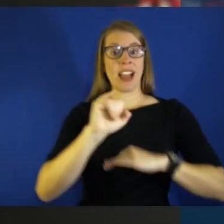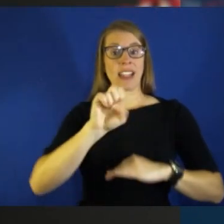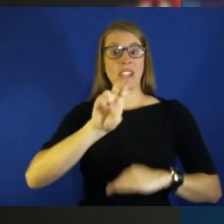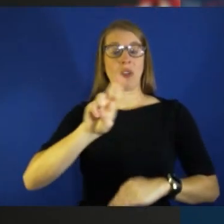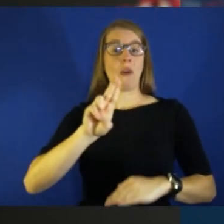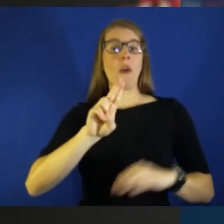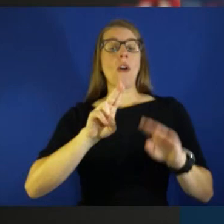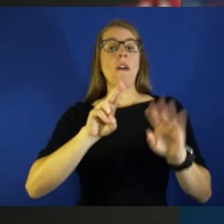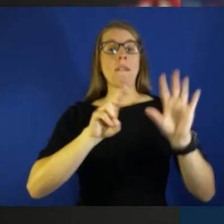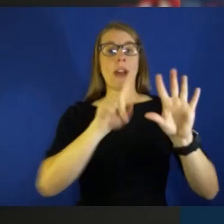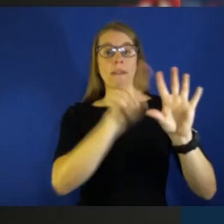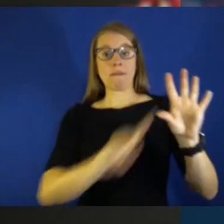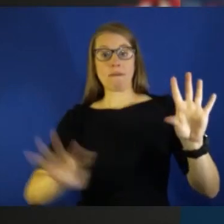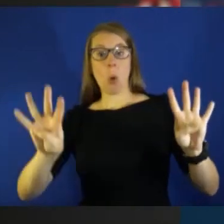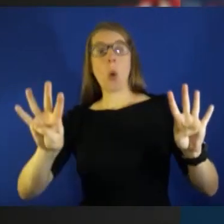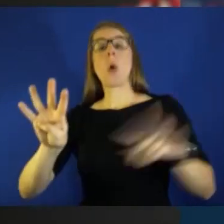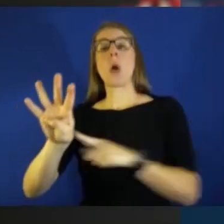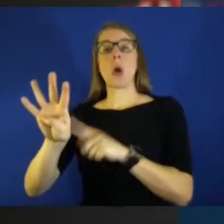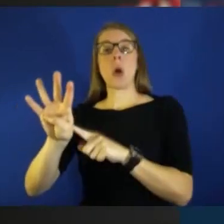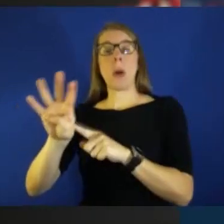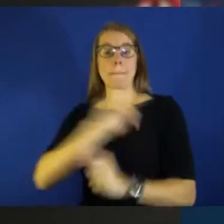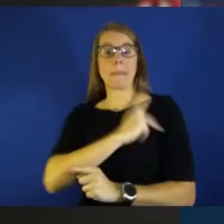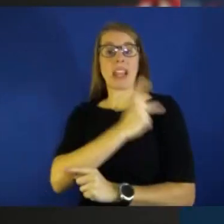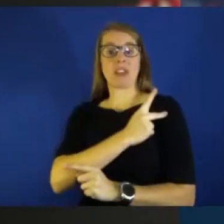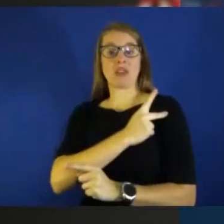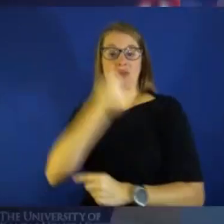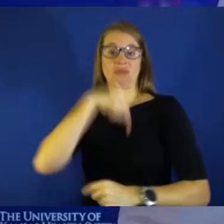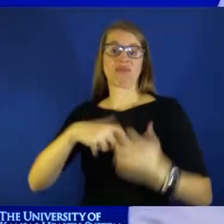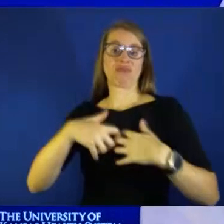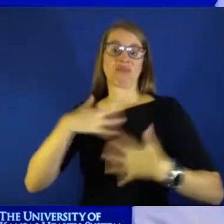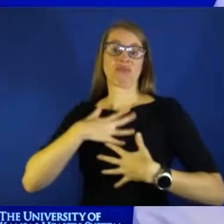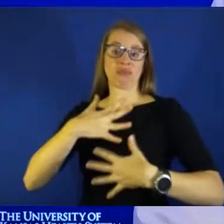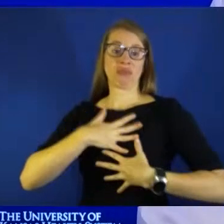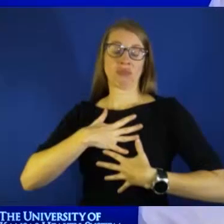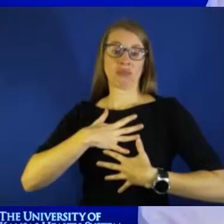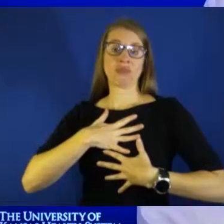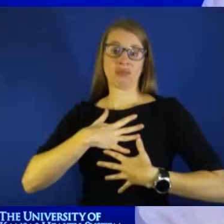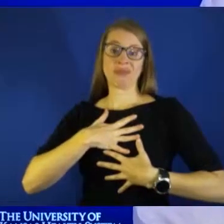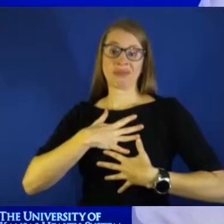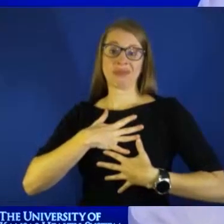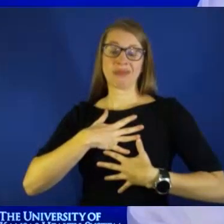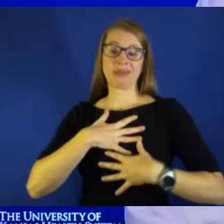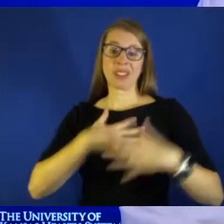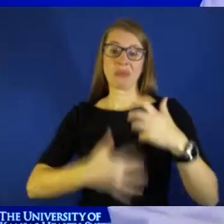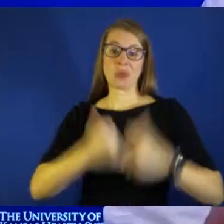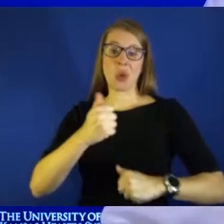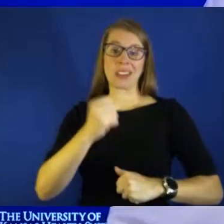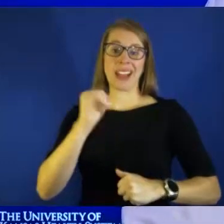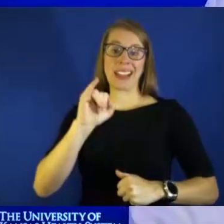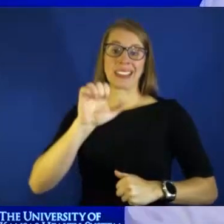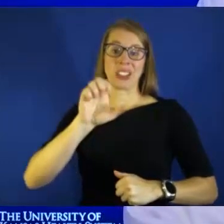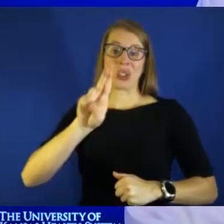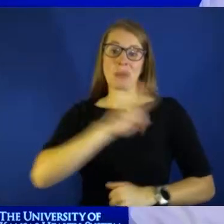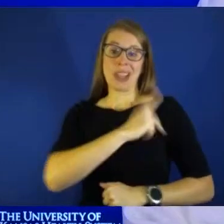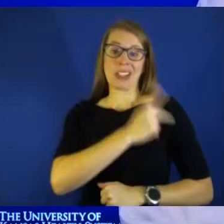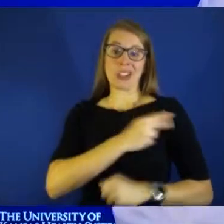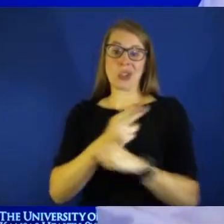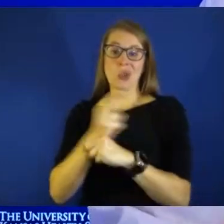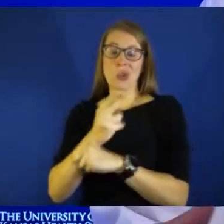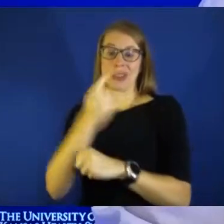ICU patients, however, are on ventilators. So a high proportion in the ICU are on the ventilator. We actually saw that